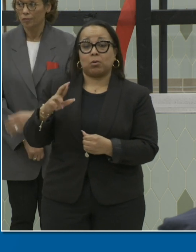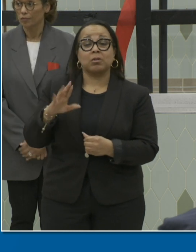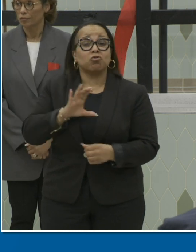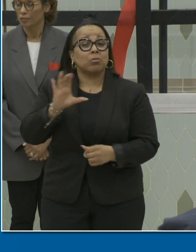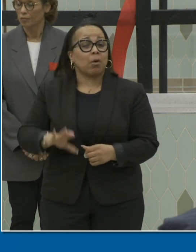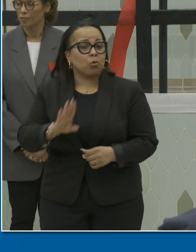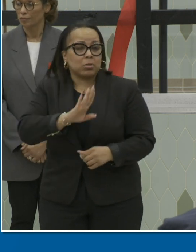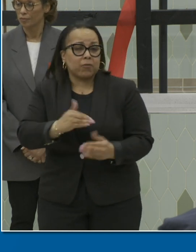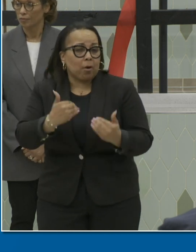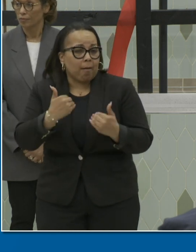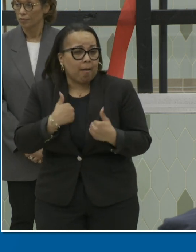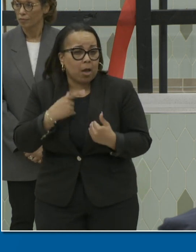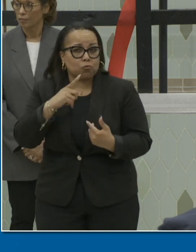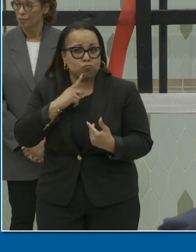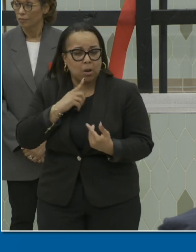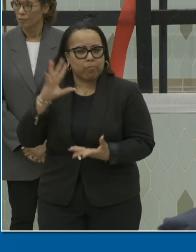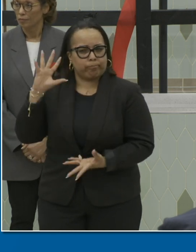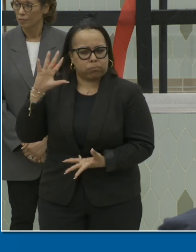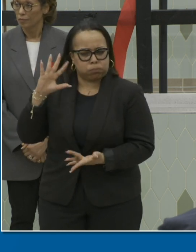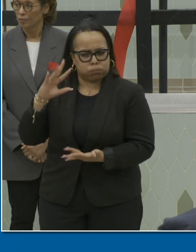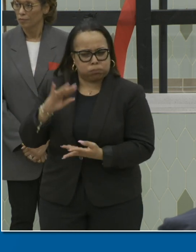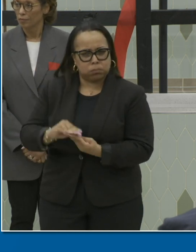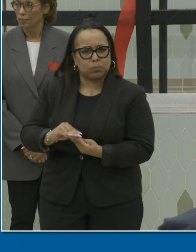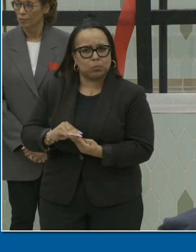We don't have, Chicago has never had a comprehensive